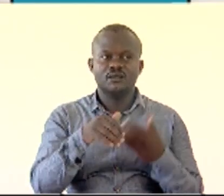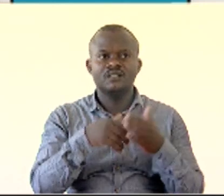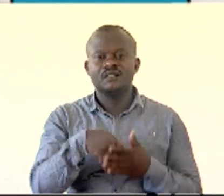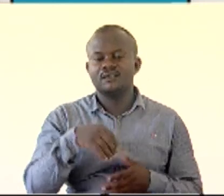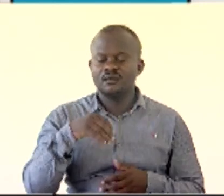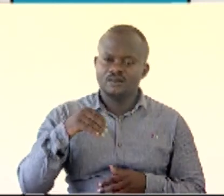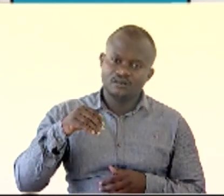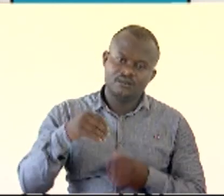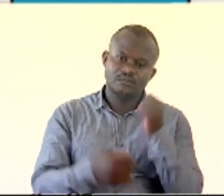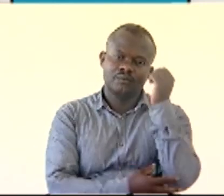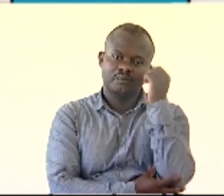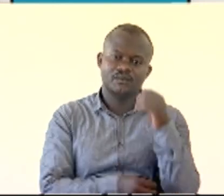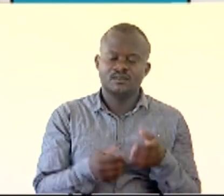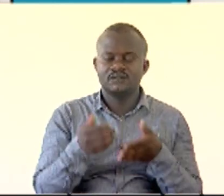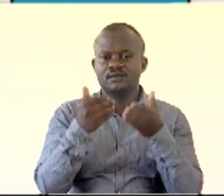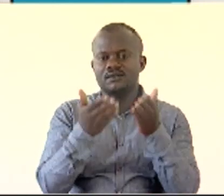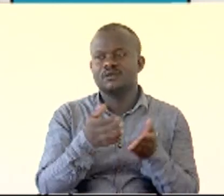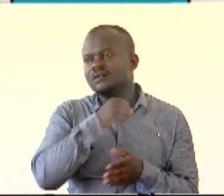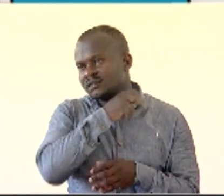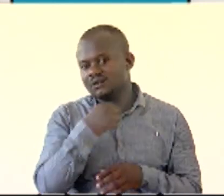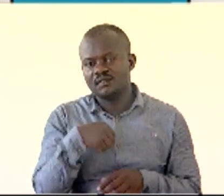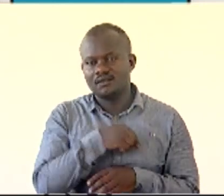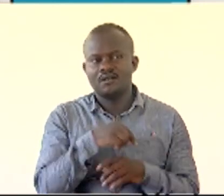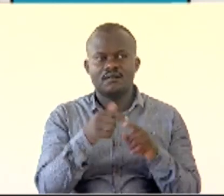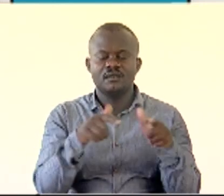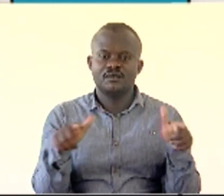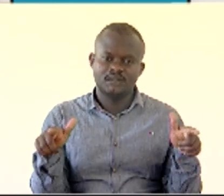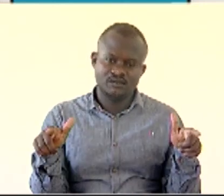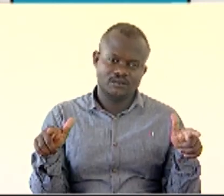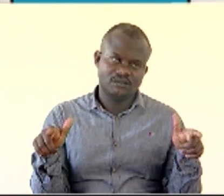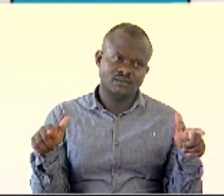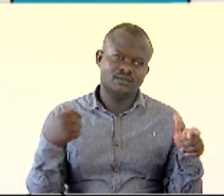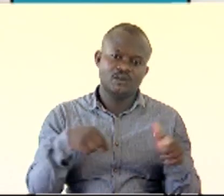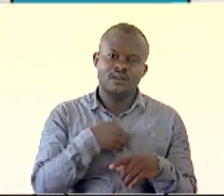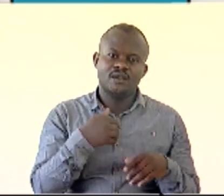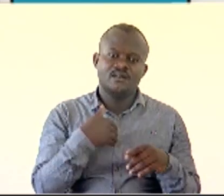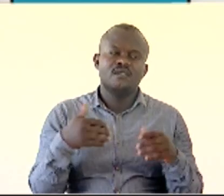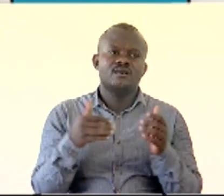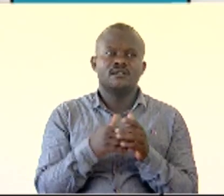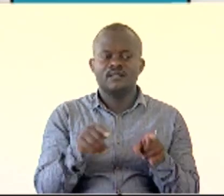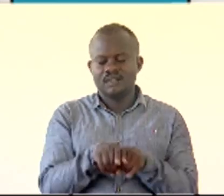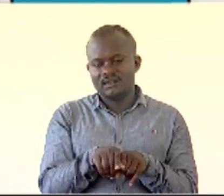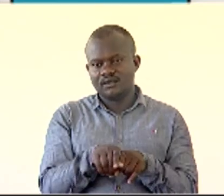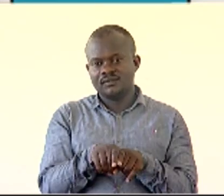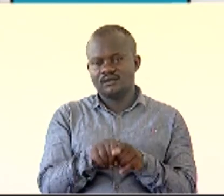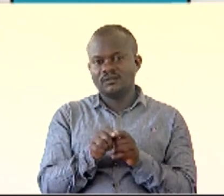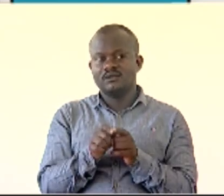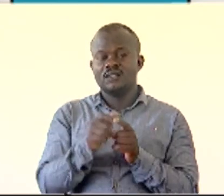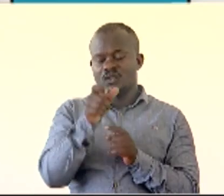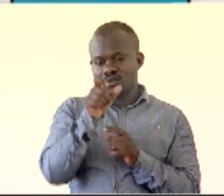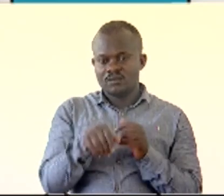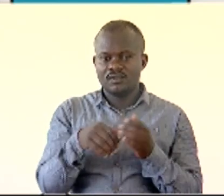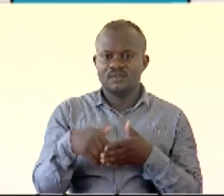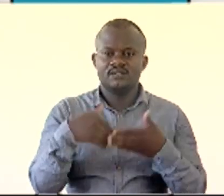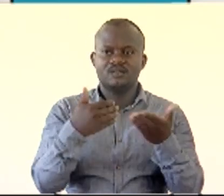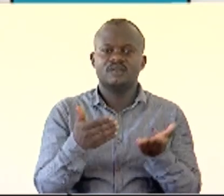disposed, they contaminate our soil. We also have what we call noise pollution. Humans produce